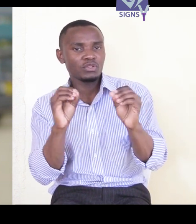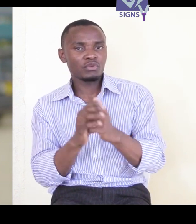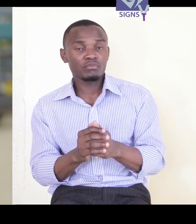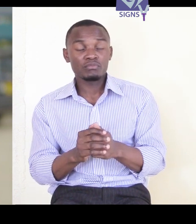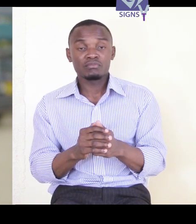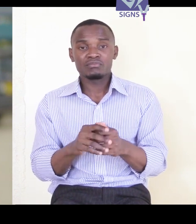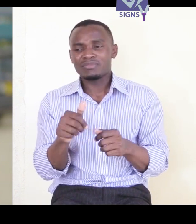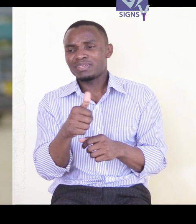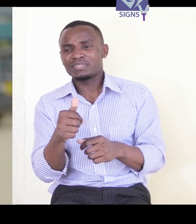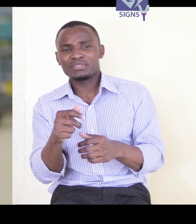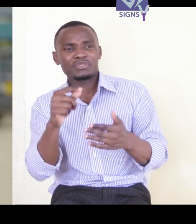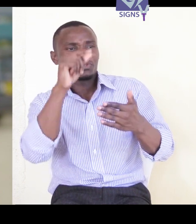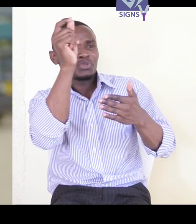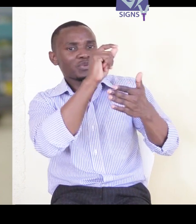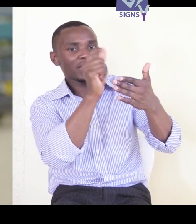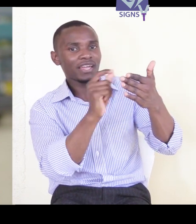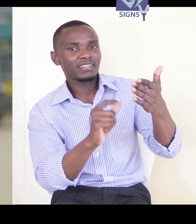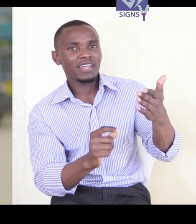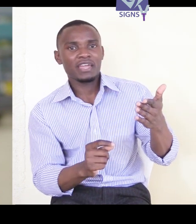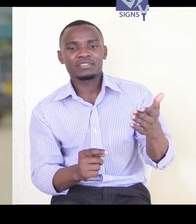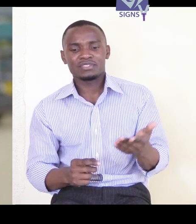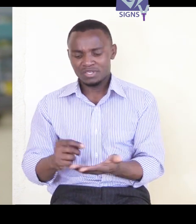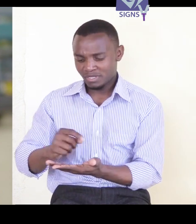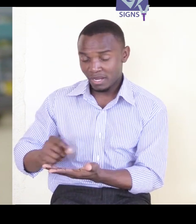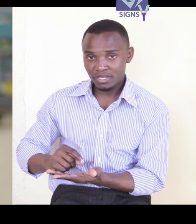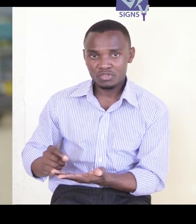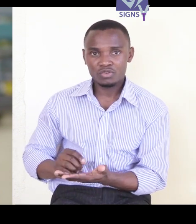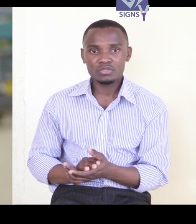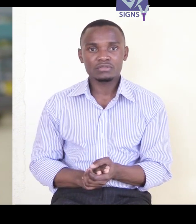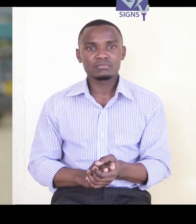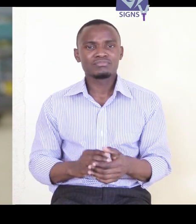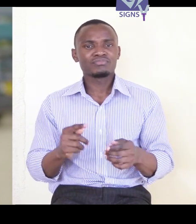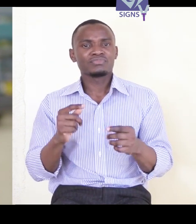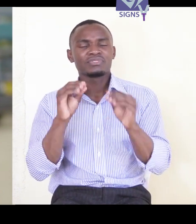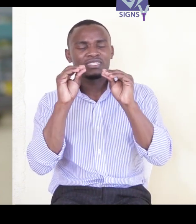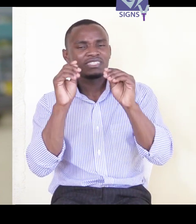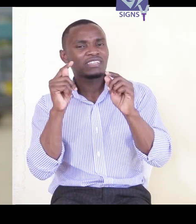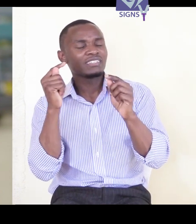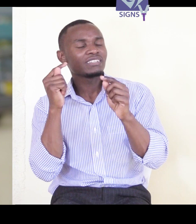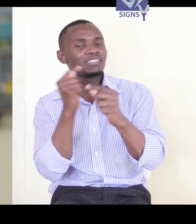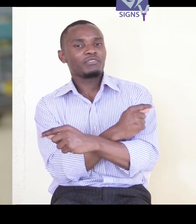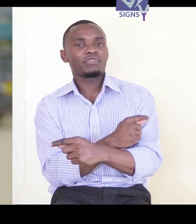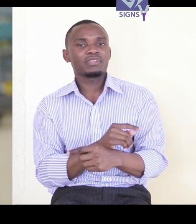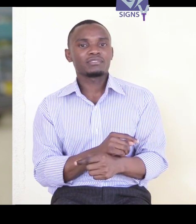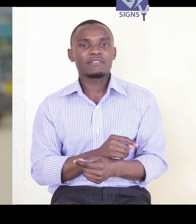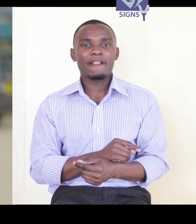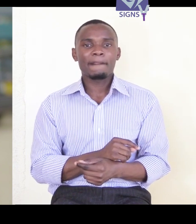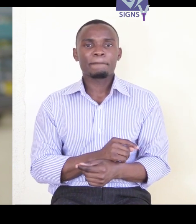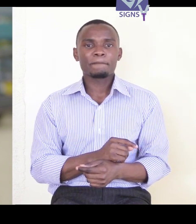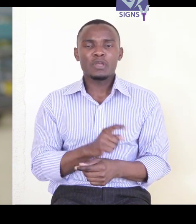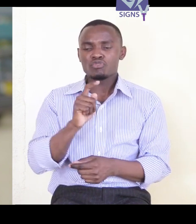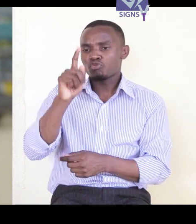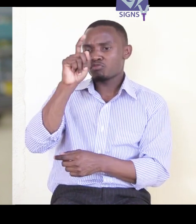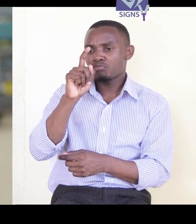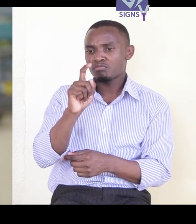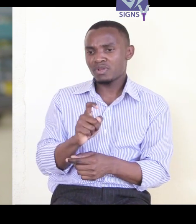go, you write on the chalkboard, they look, they take notes. Our teaching is different. We teach one-on-one. If you are teaching